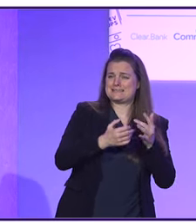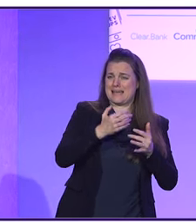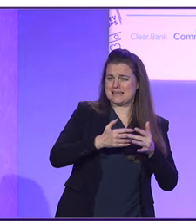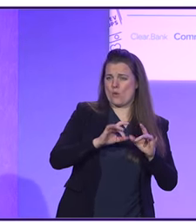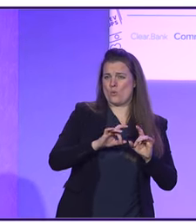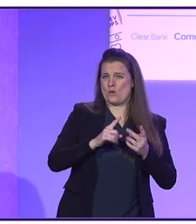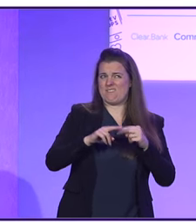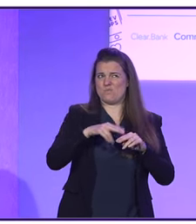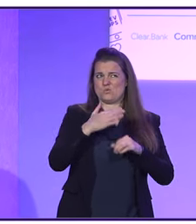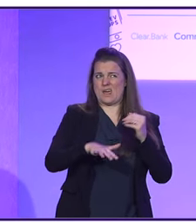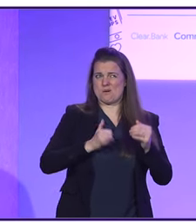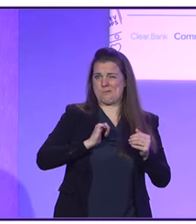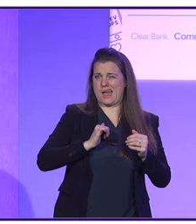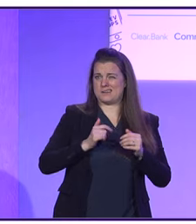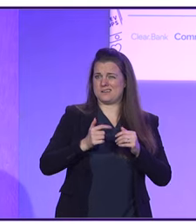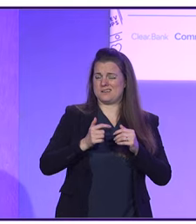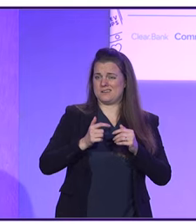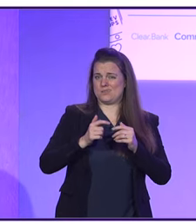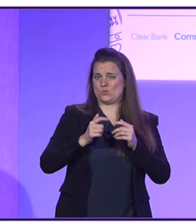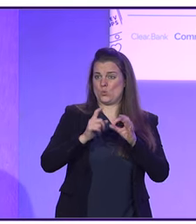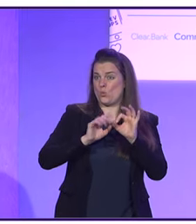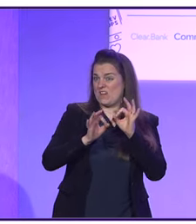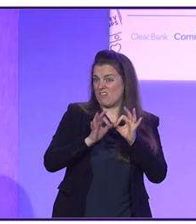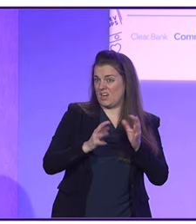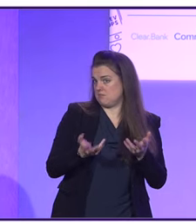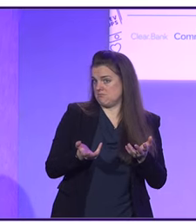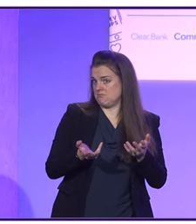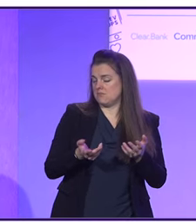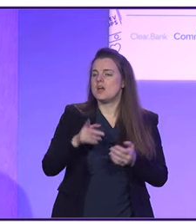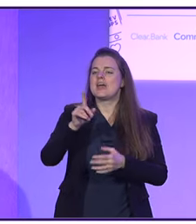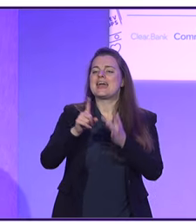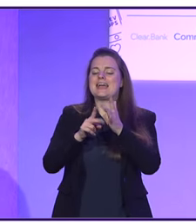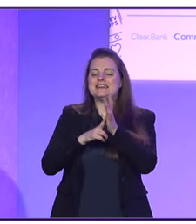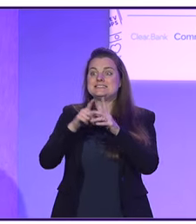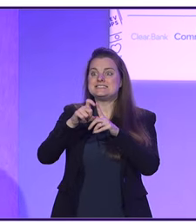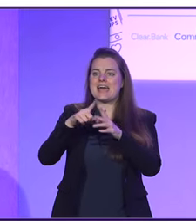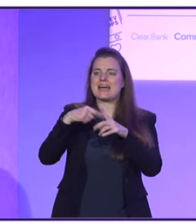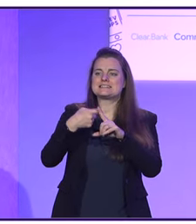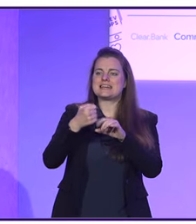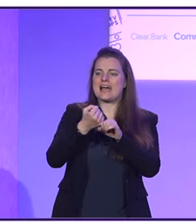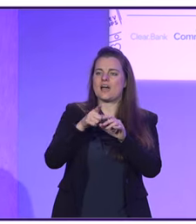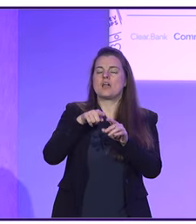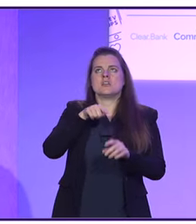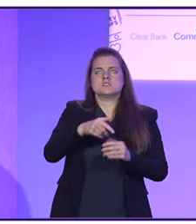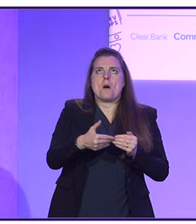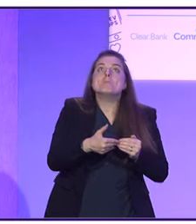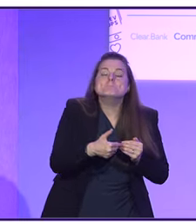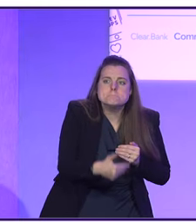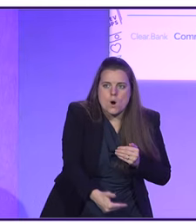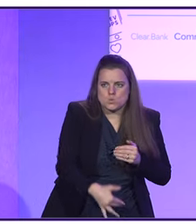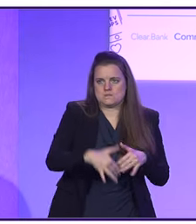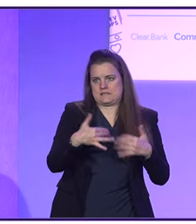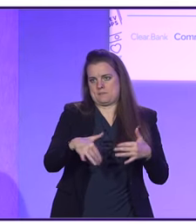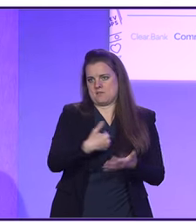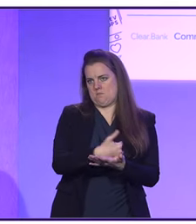fast querying. Indexing is the most expensive thing you will do in with your observability data, by far. Like the costs of that